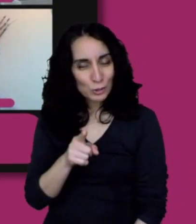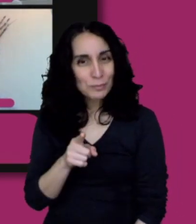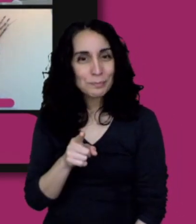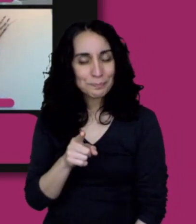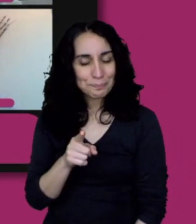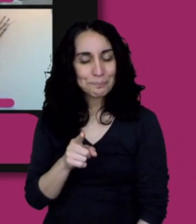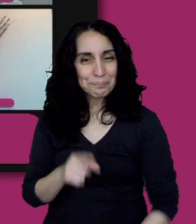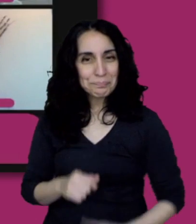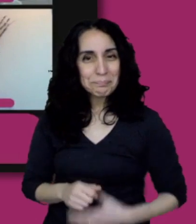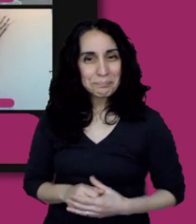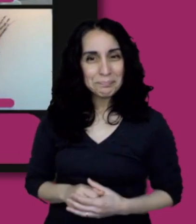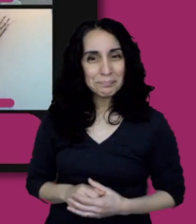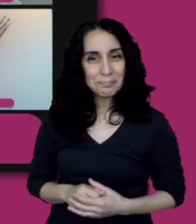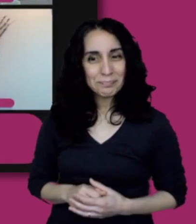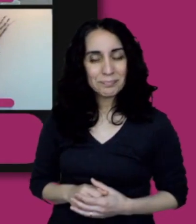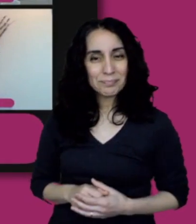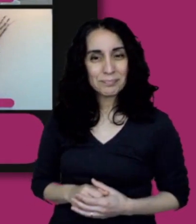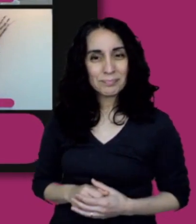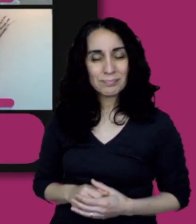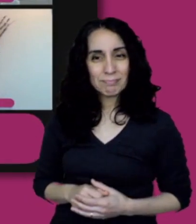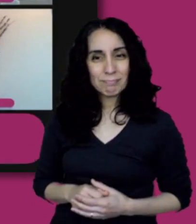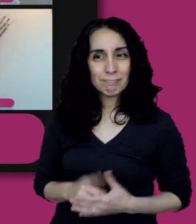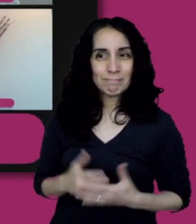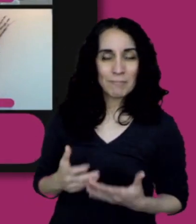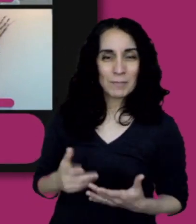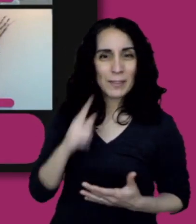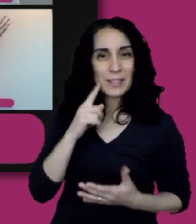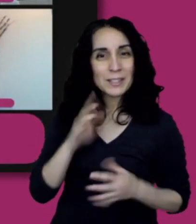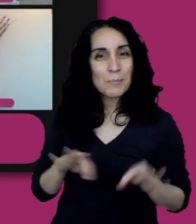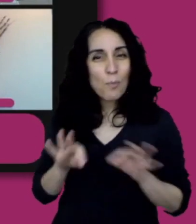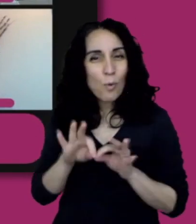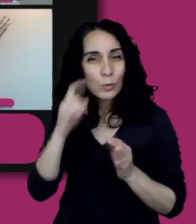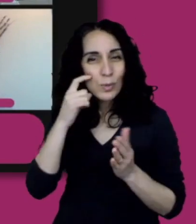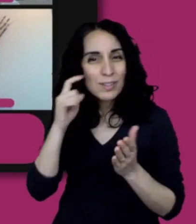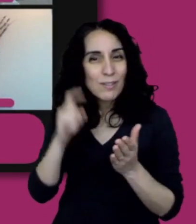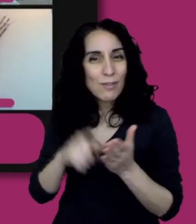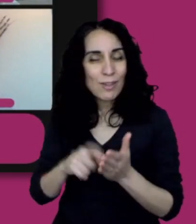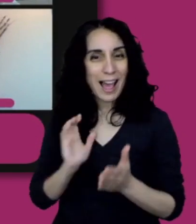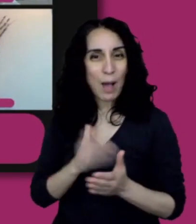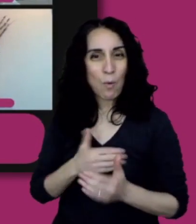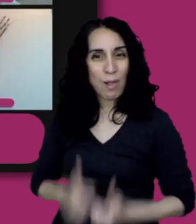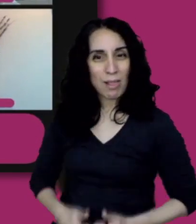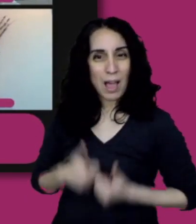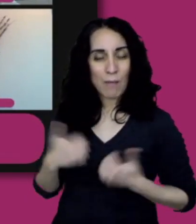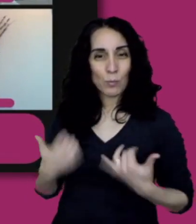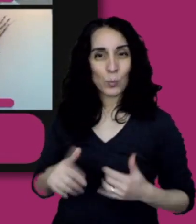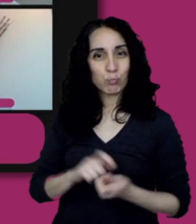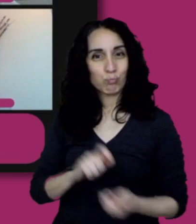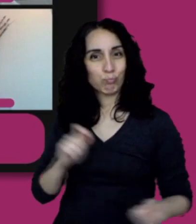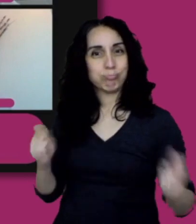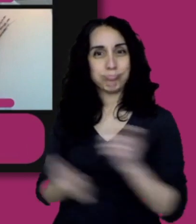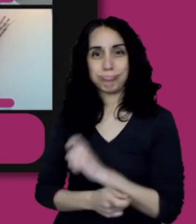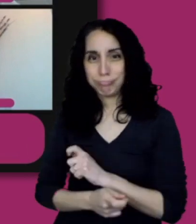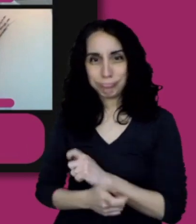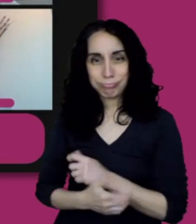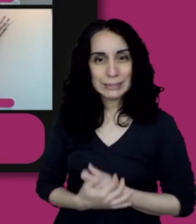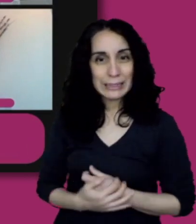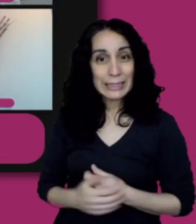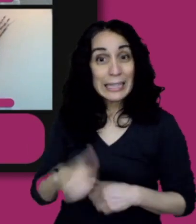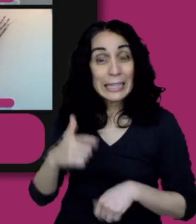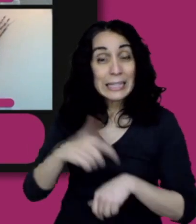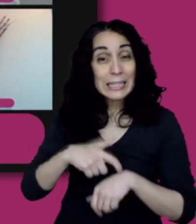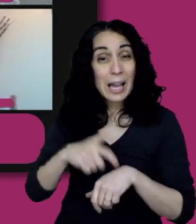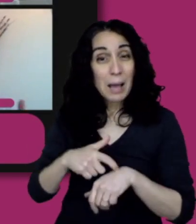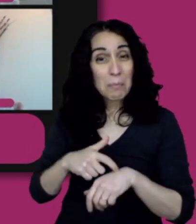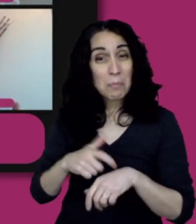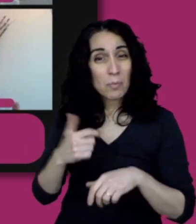absolutely. Well, as everyone's really acknowledging, is our lives have changed dramatically. And there's